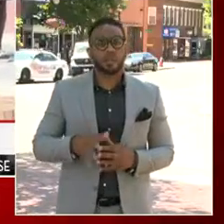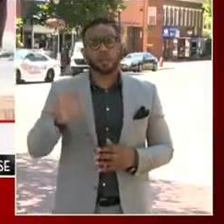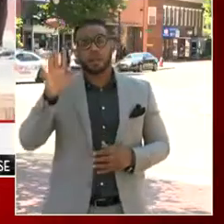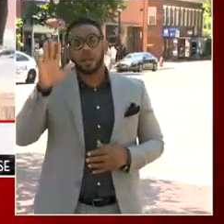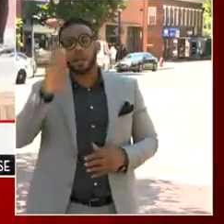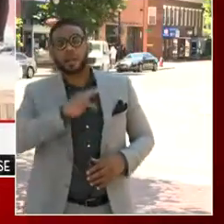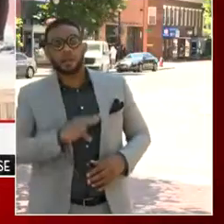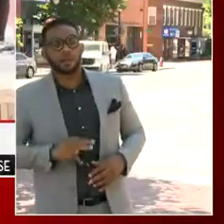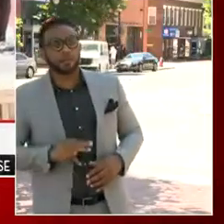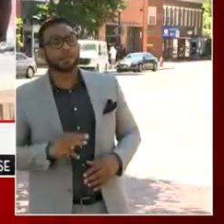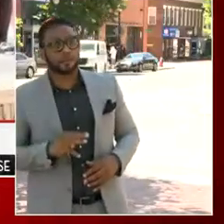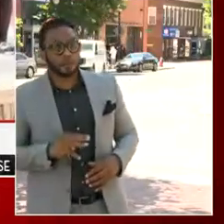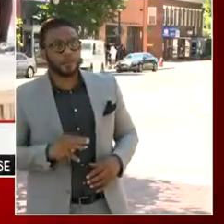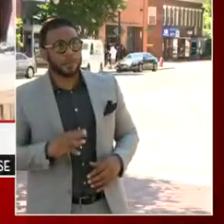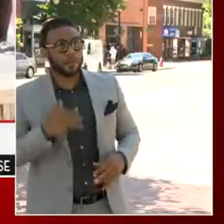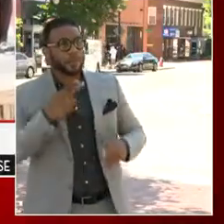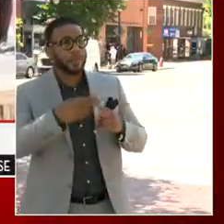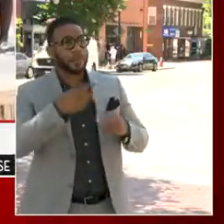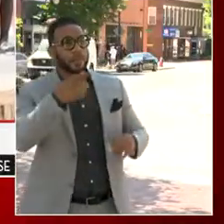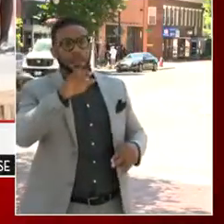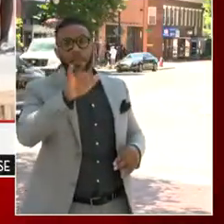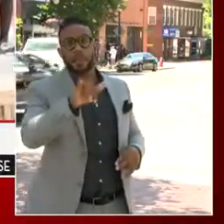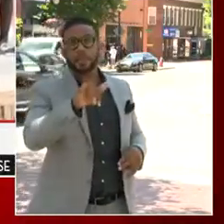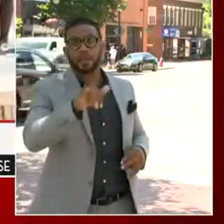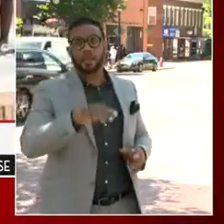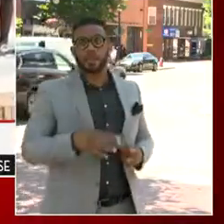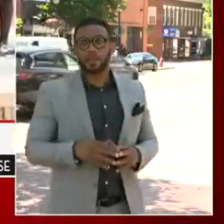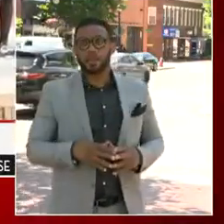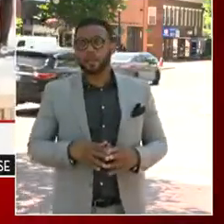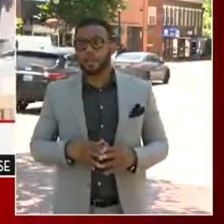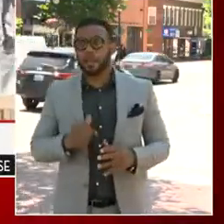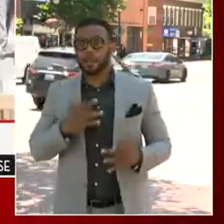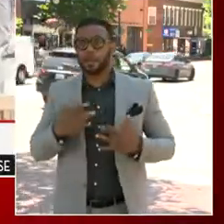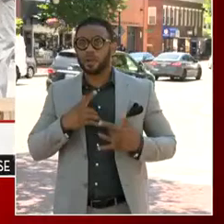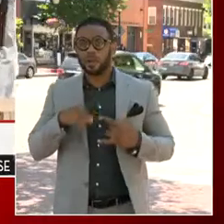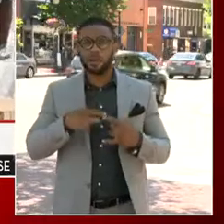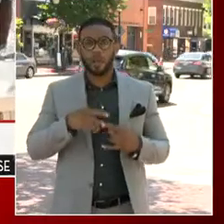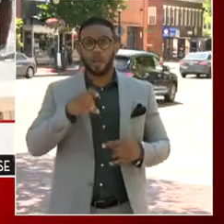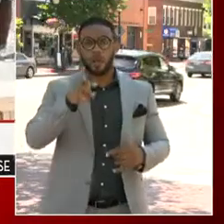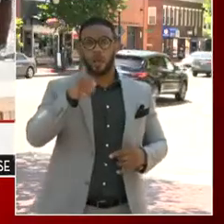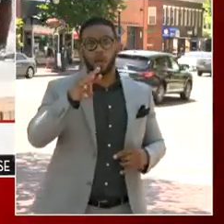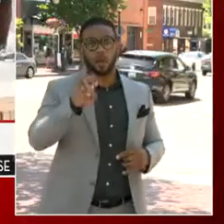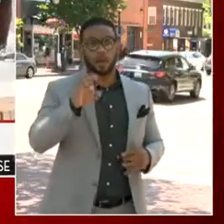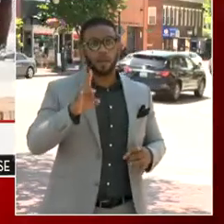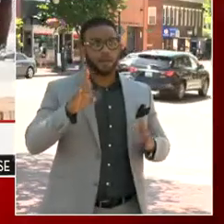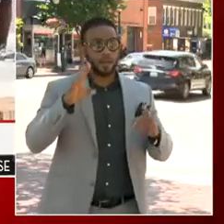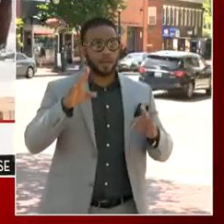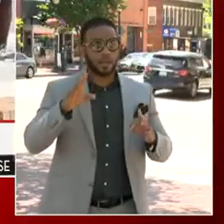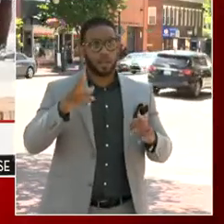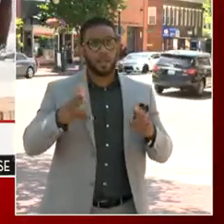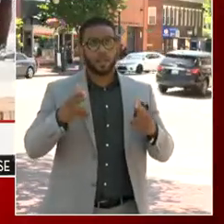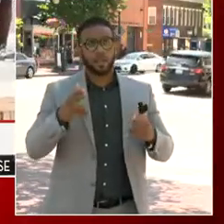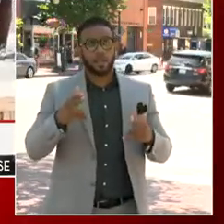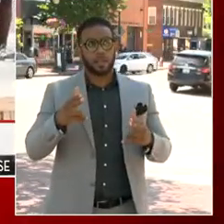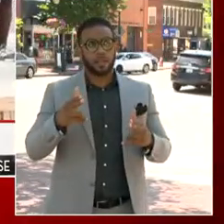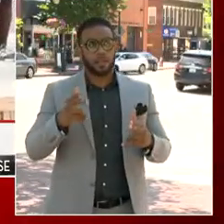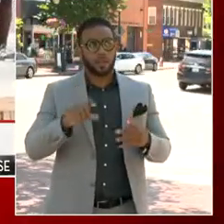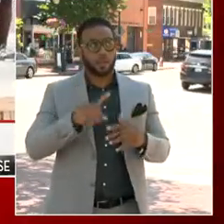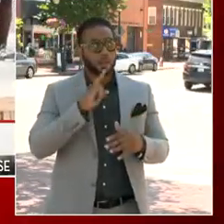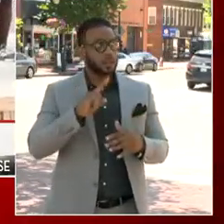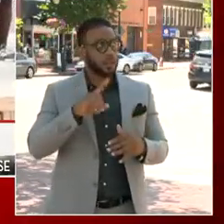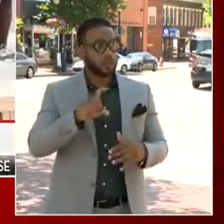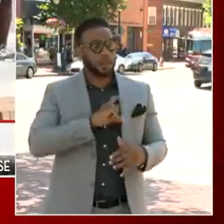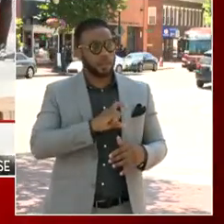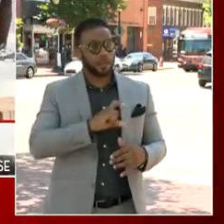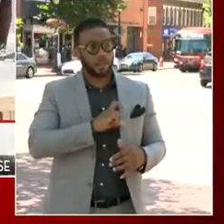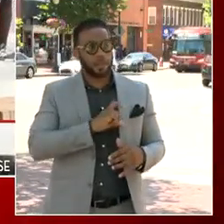Hi, Mayor. My name is Gary Mercer, and I'm concerned about the crime, violence, guns, and what is the